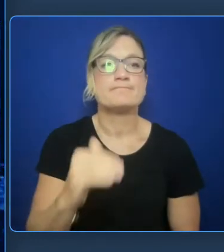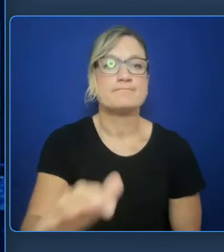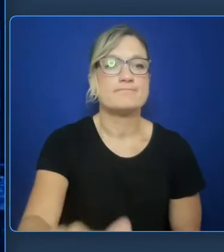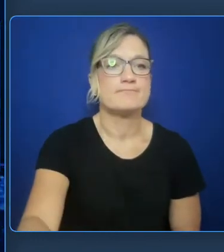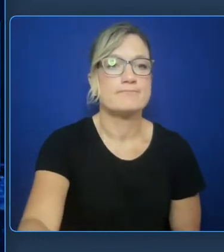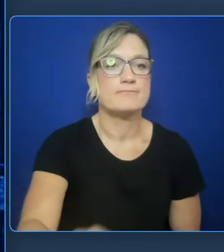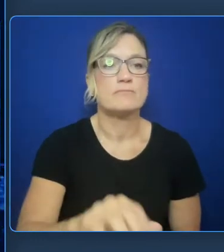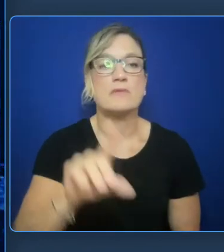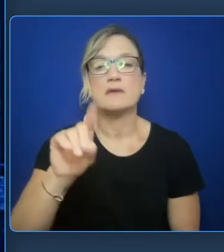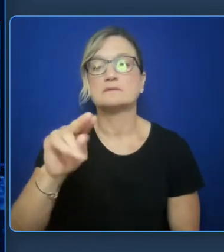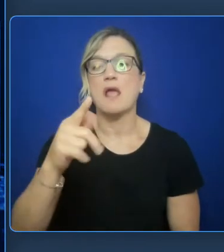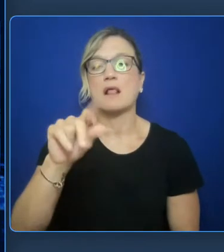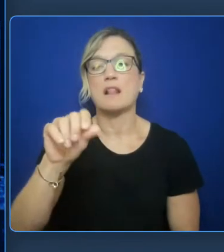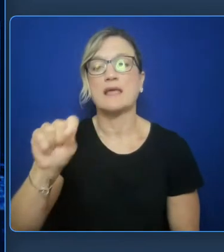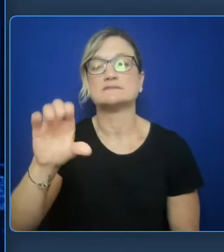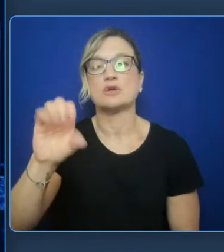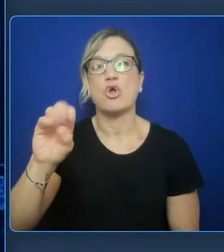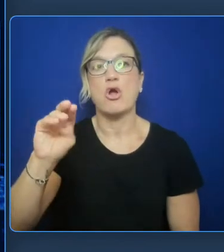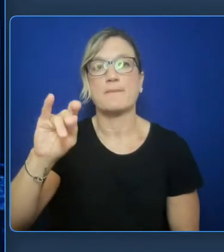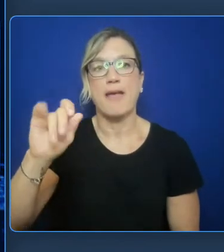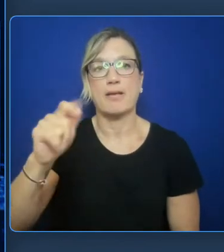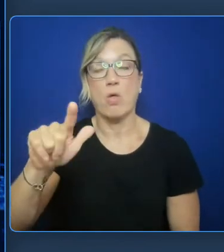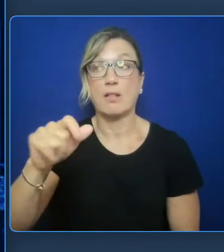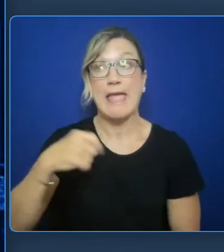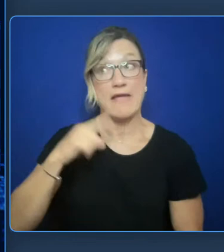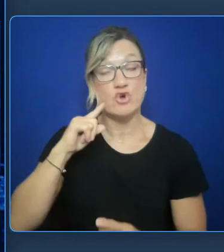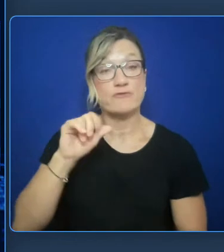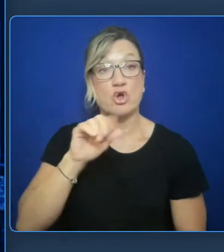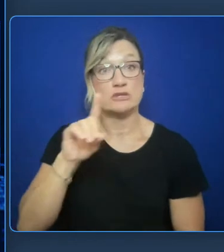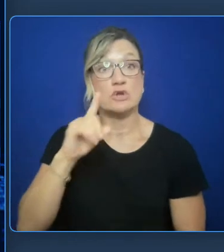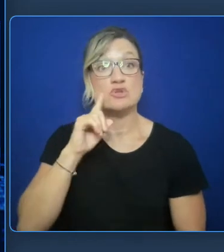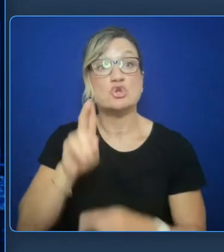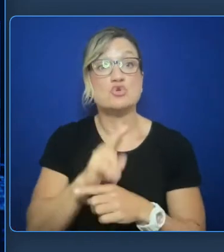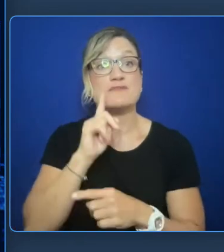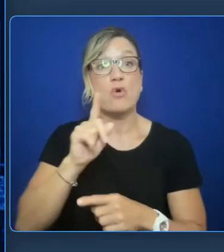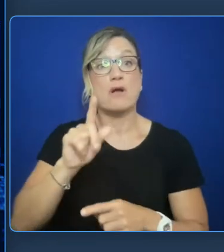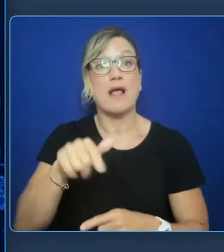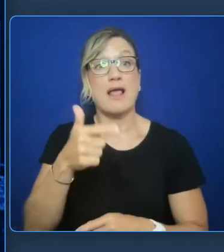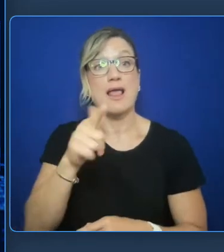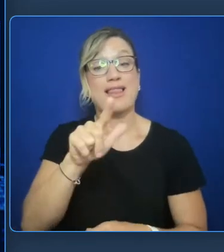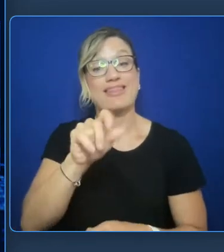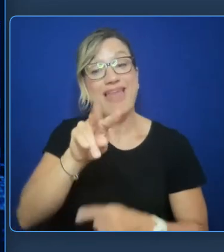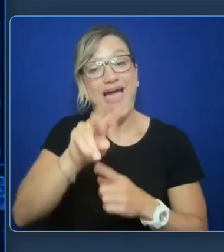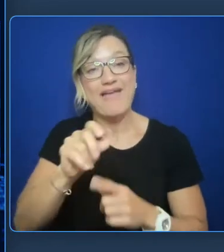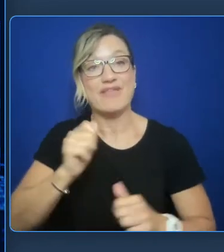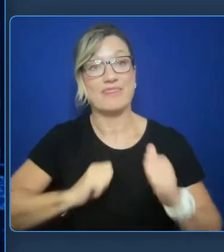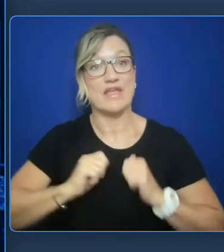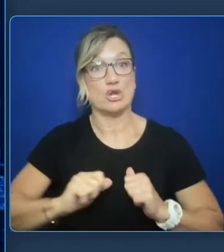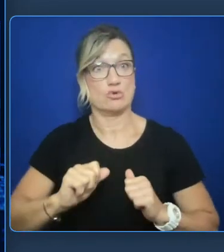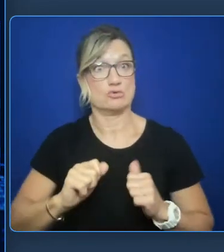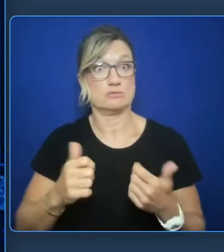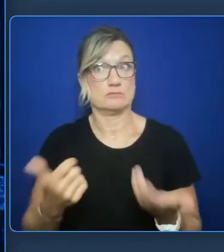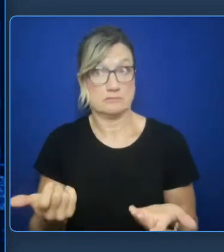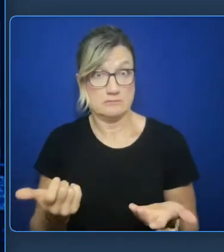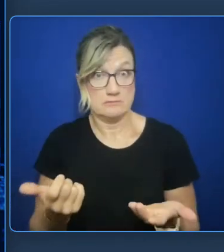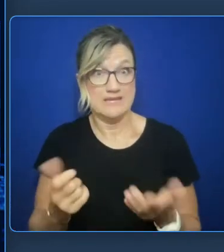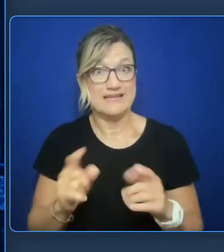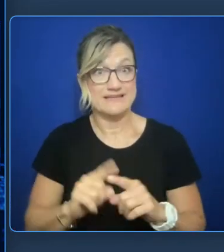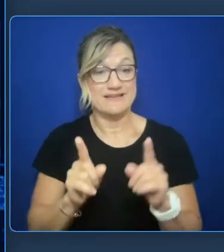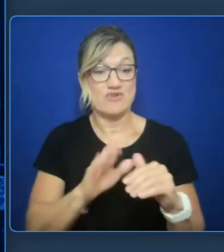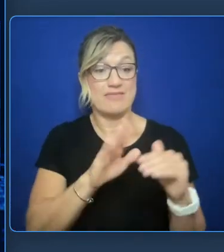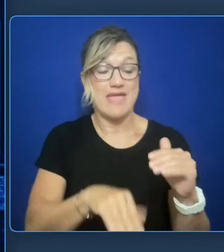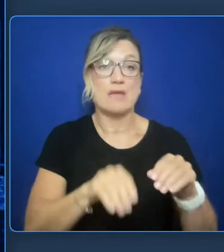Douglas Carmichael. Douglas asks, I've heard of audio description used for live theater shows. How does that differ from